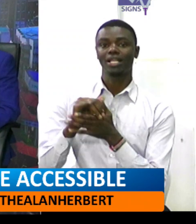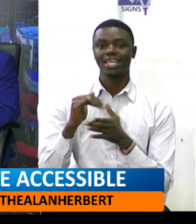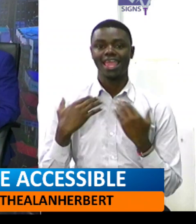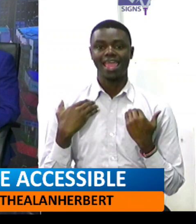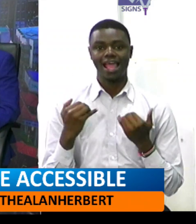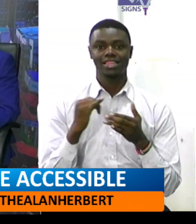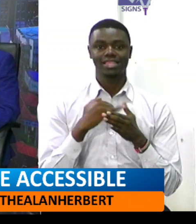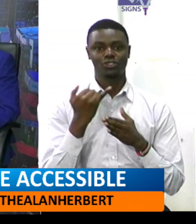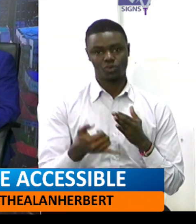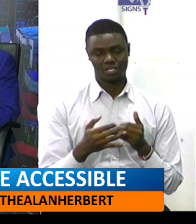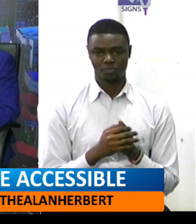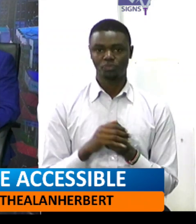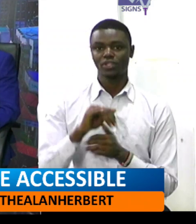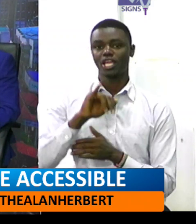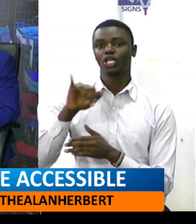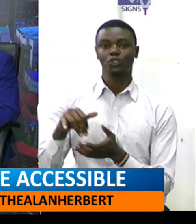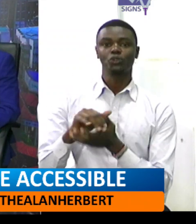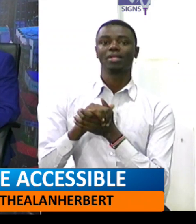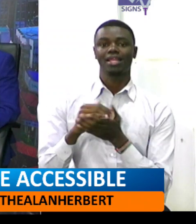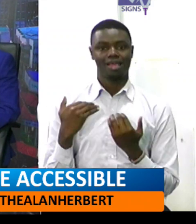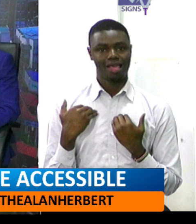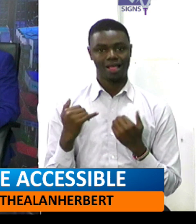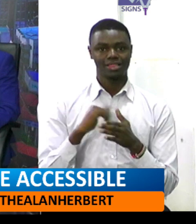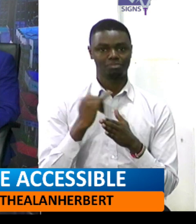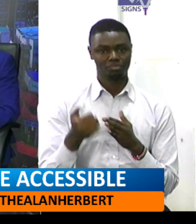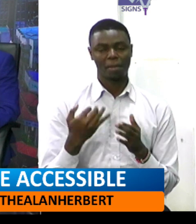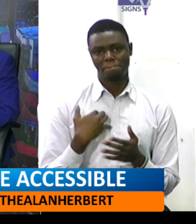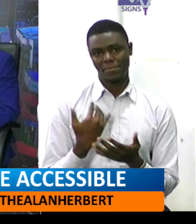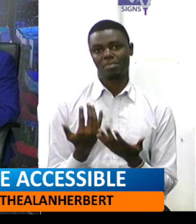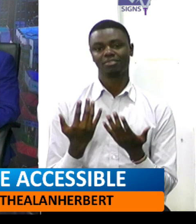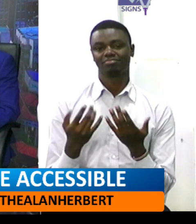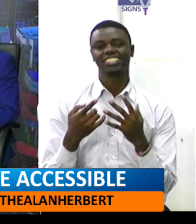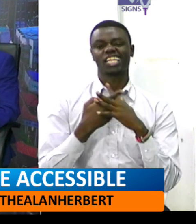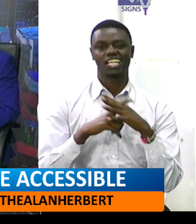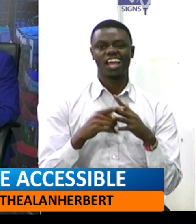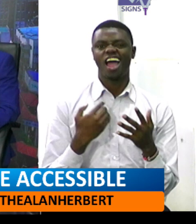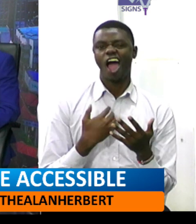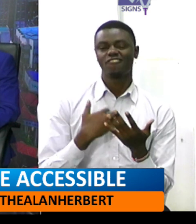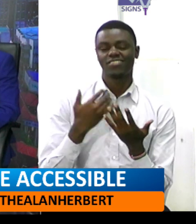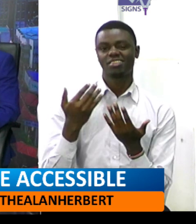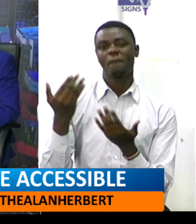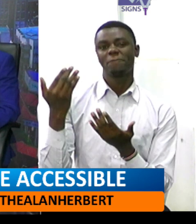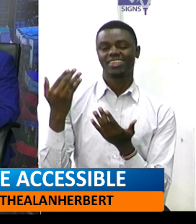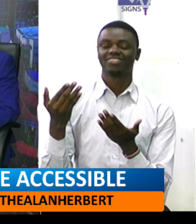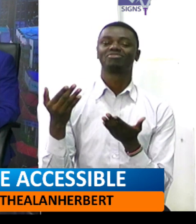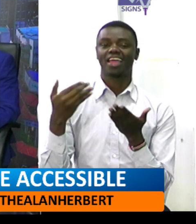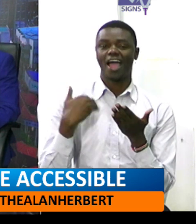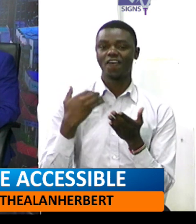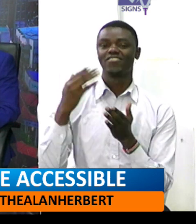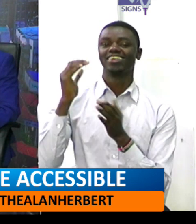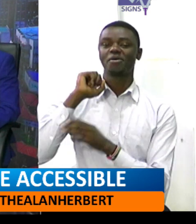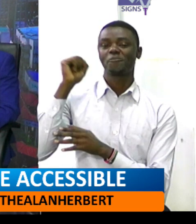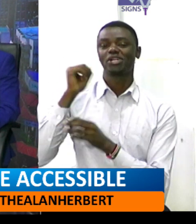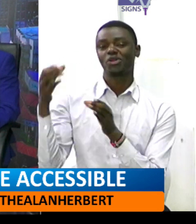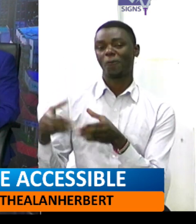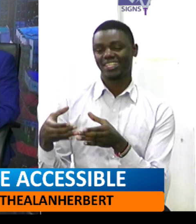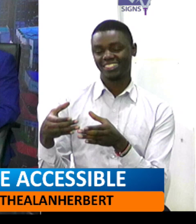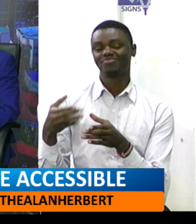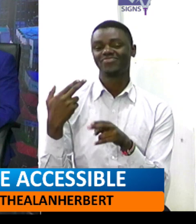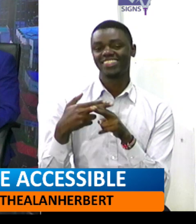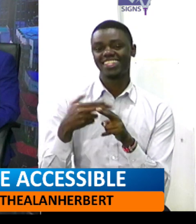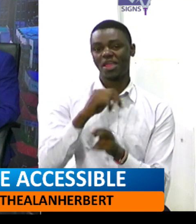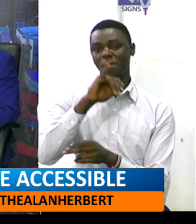Yes. Jubilee Health Insurance. You know, I'm going to start on a light note. Yes. There was or there is a political party in this country that